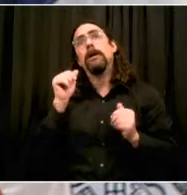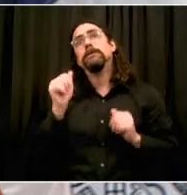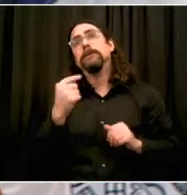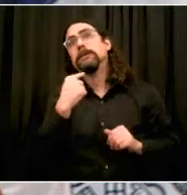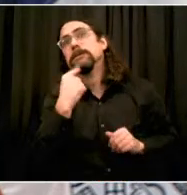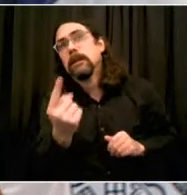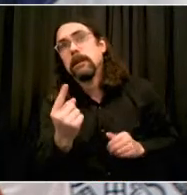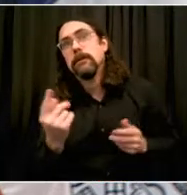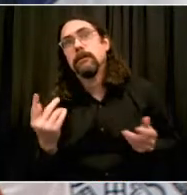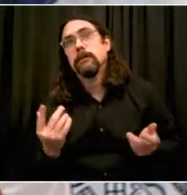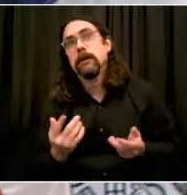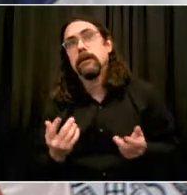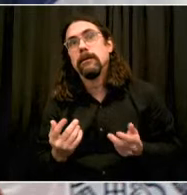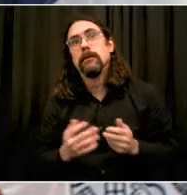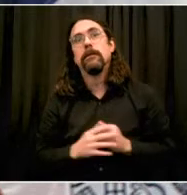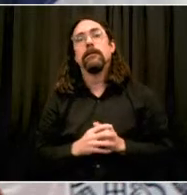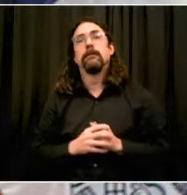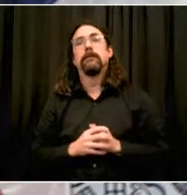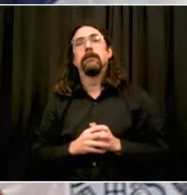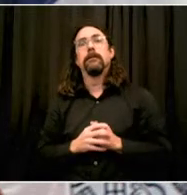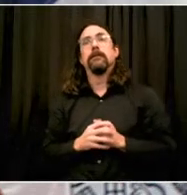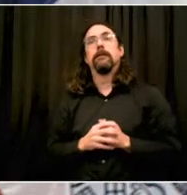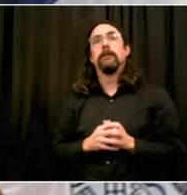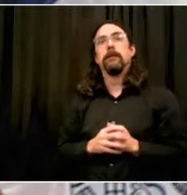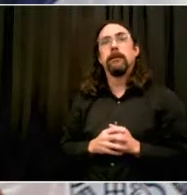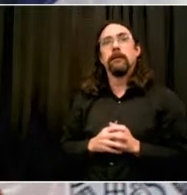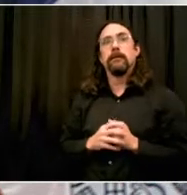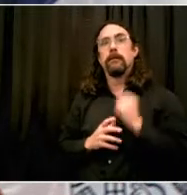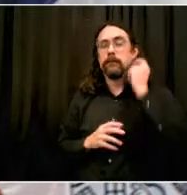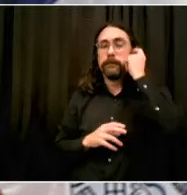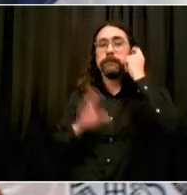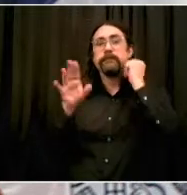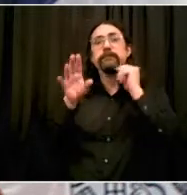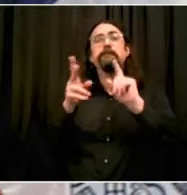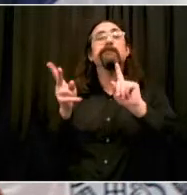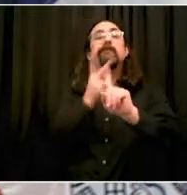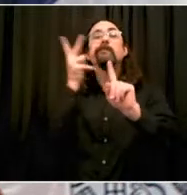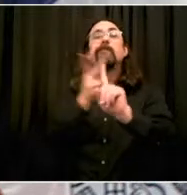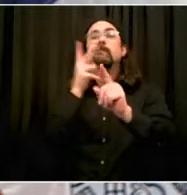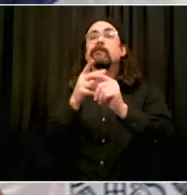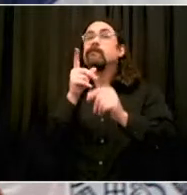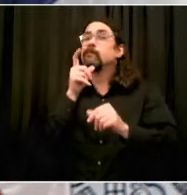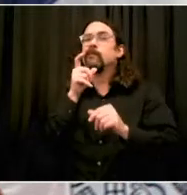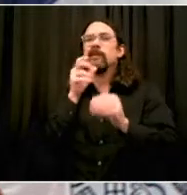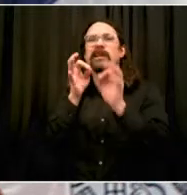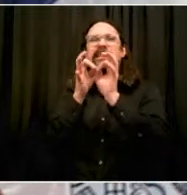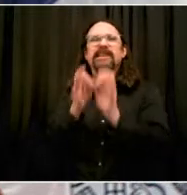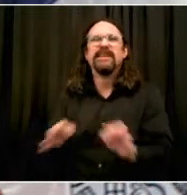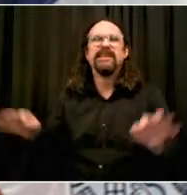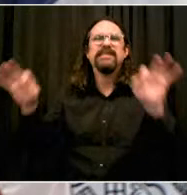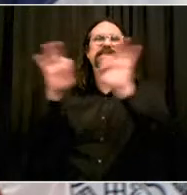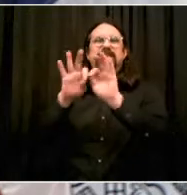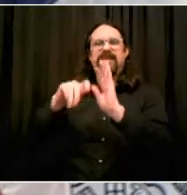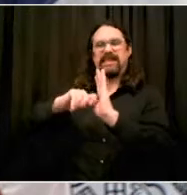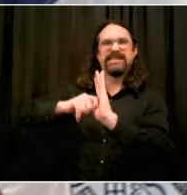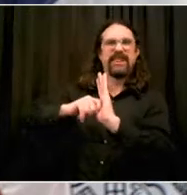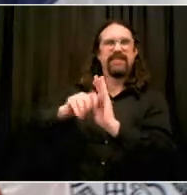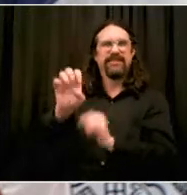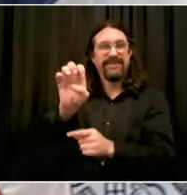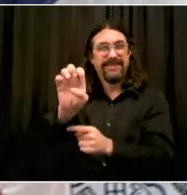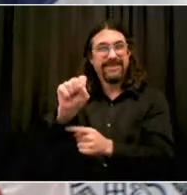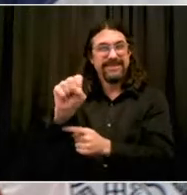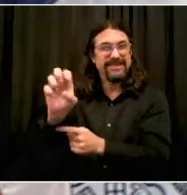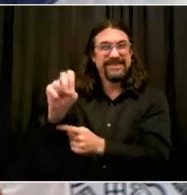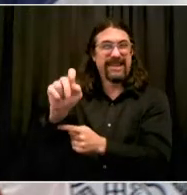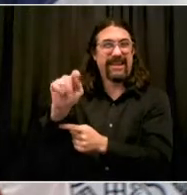bridges seats for their kids, and there's other folks who are prioritized, families in shelter, for example. and families that